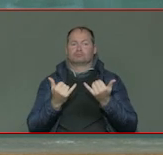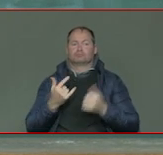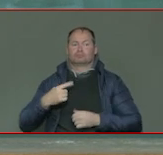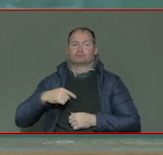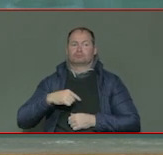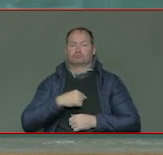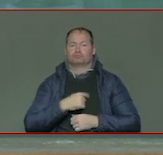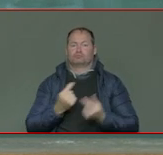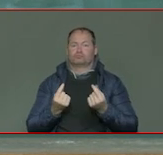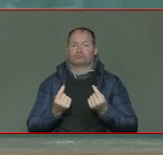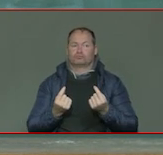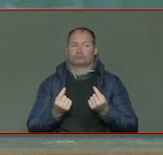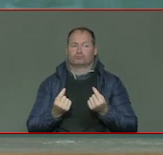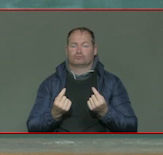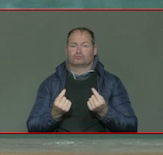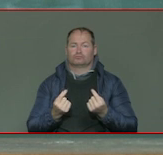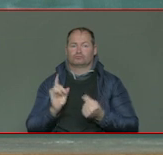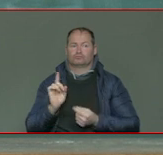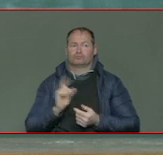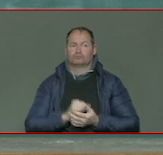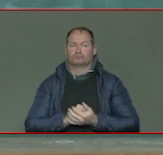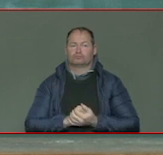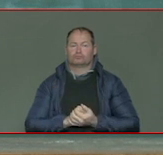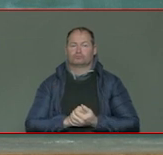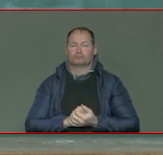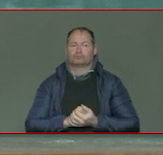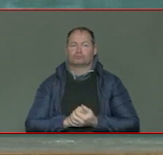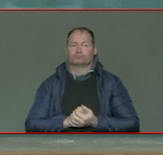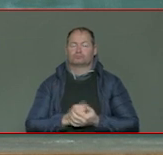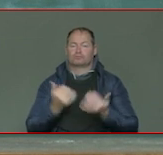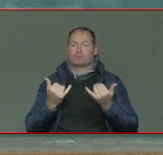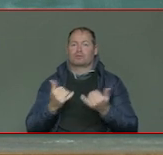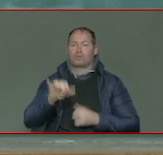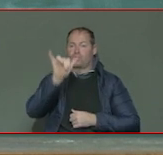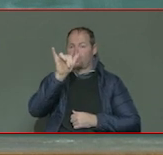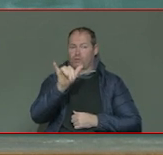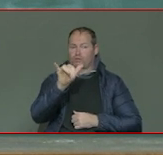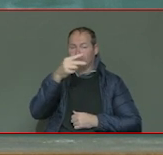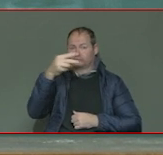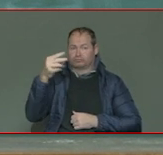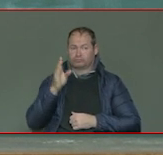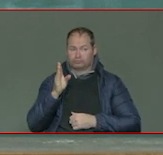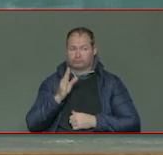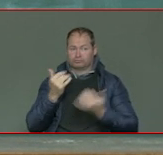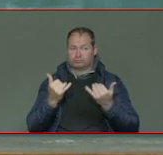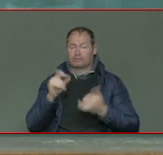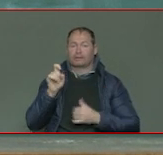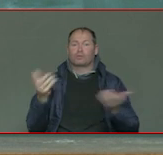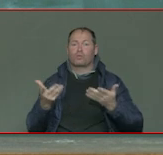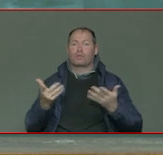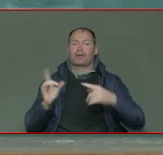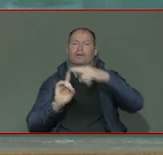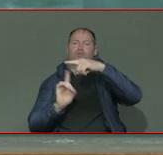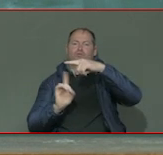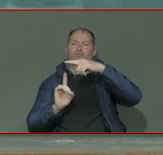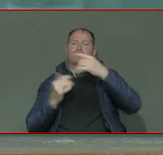means determine the derivative. If y is equal to that, do you see x is in the denominator? So I need to get